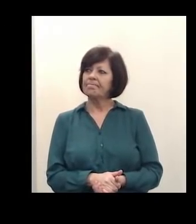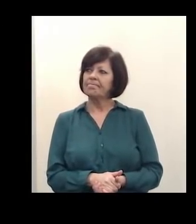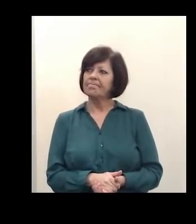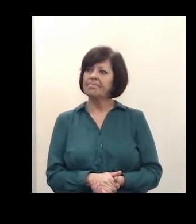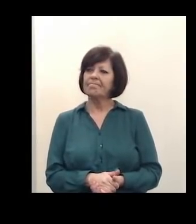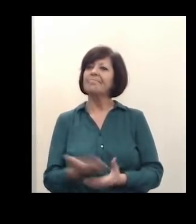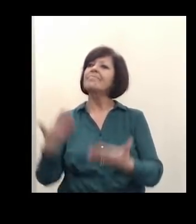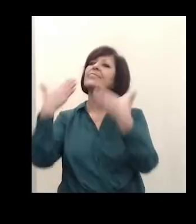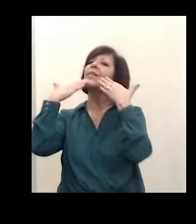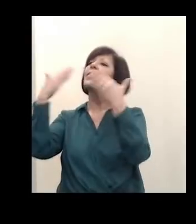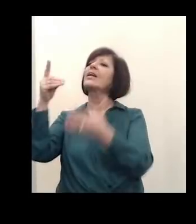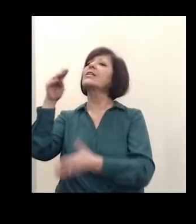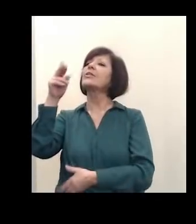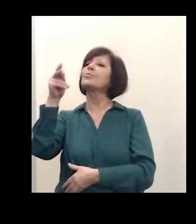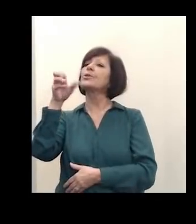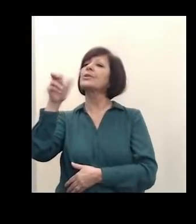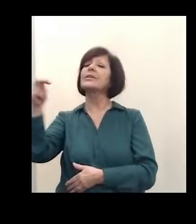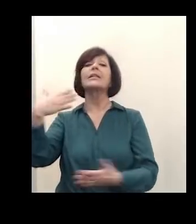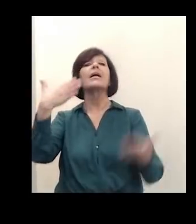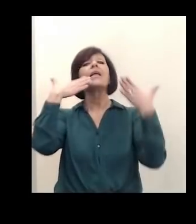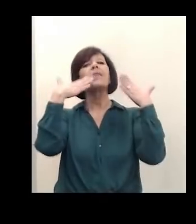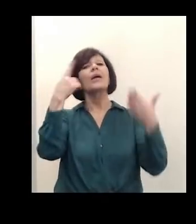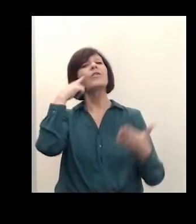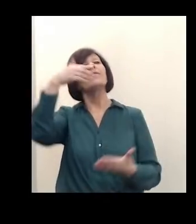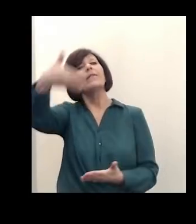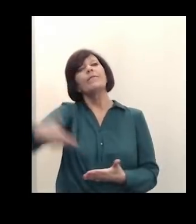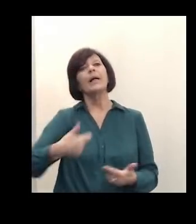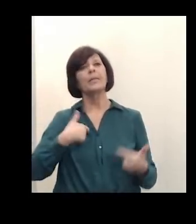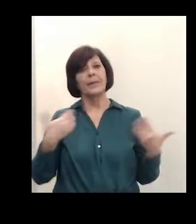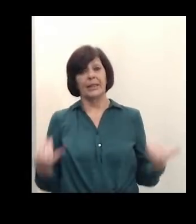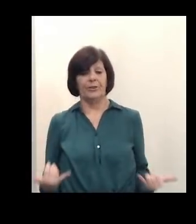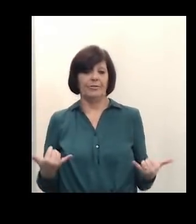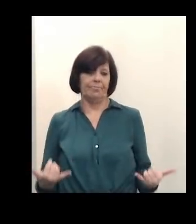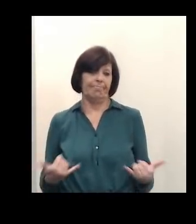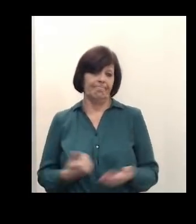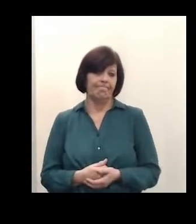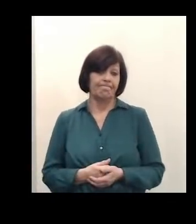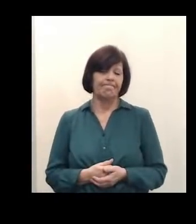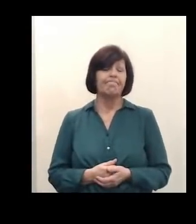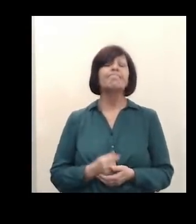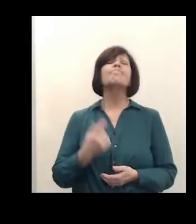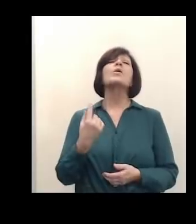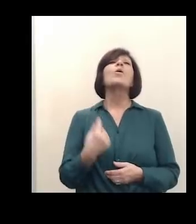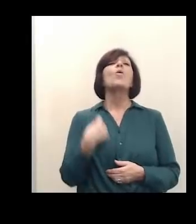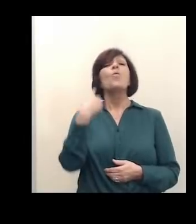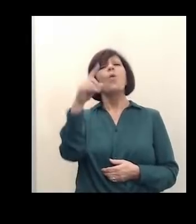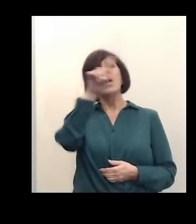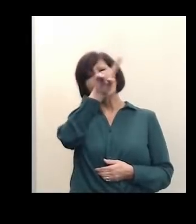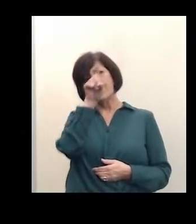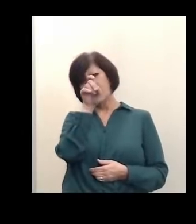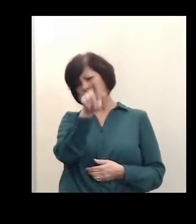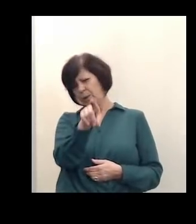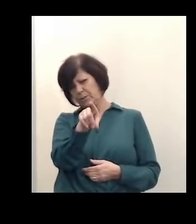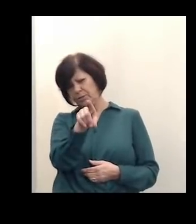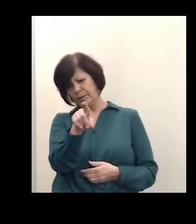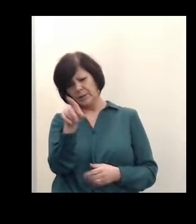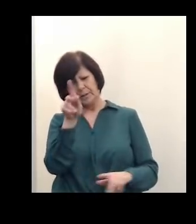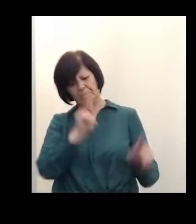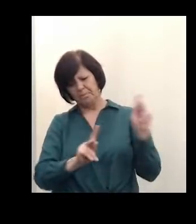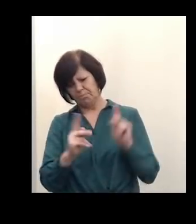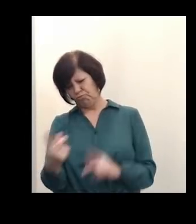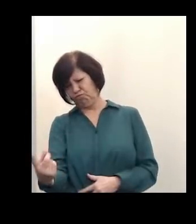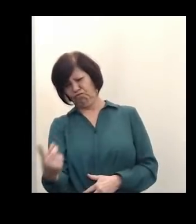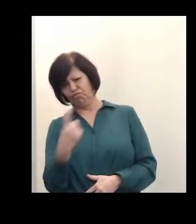Thank you, Dr. Burstein, and thank you for inviting me here today. So one of the questions that I get asked frequently